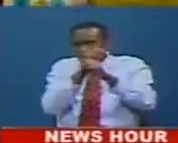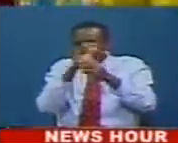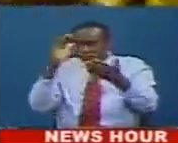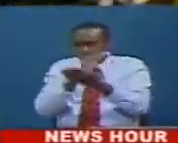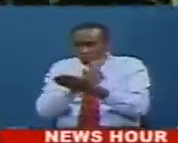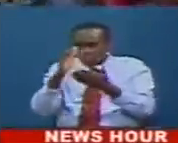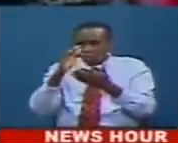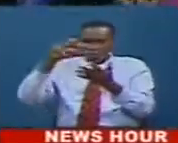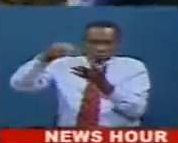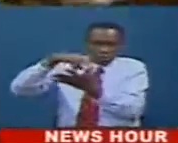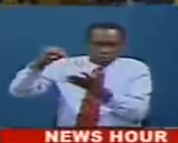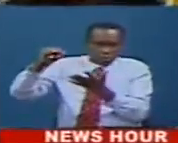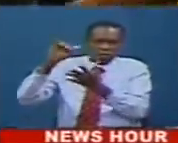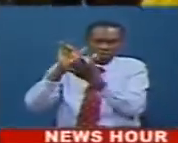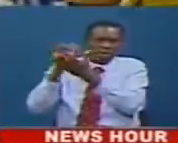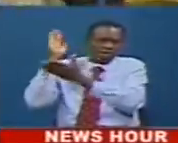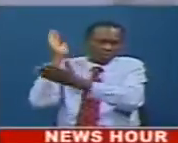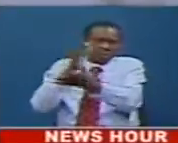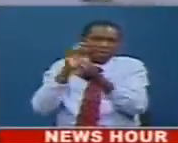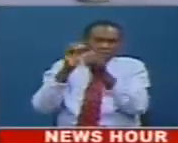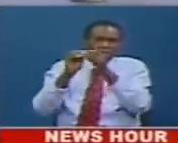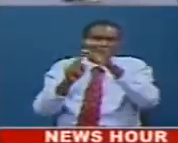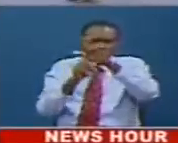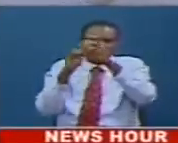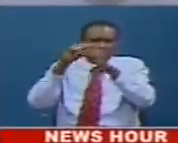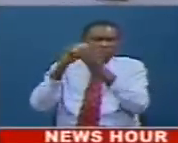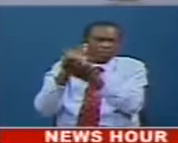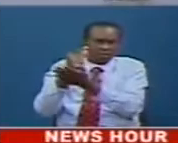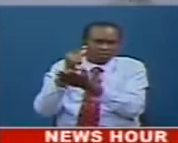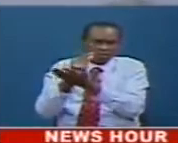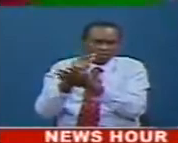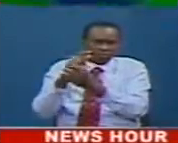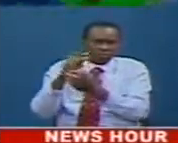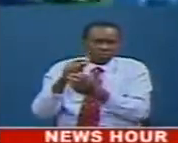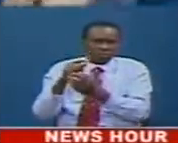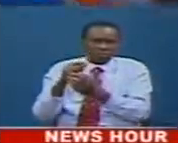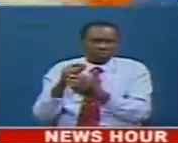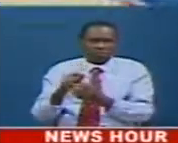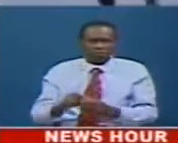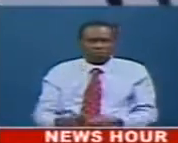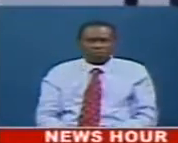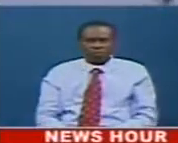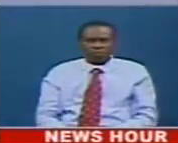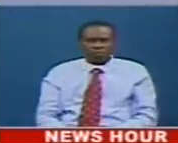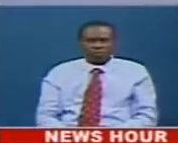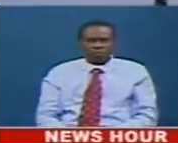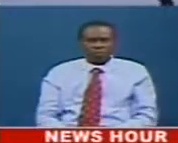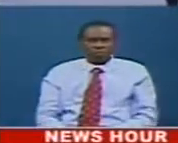two popular songs, which has brought about some trending dance moves, the Akwaba dance and the Bang